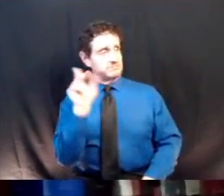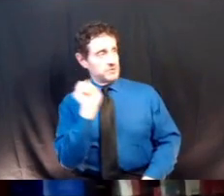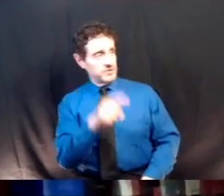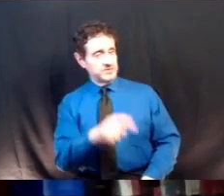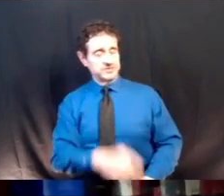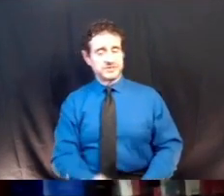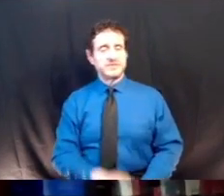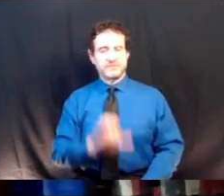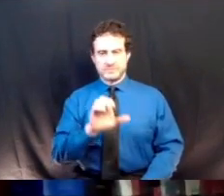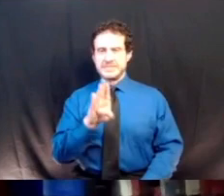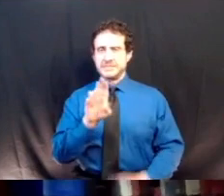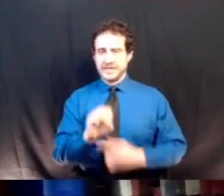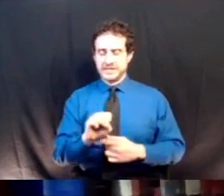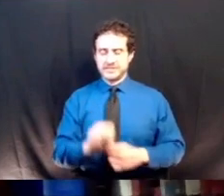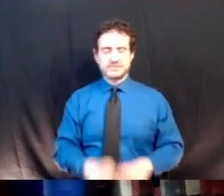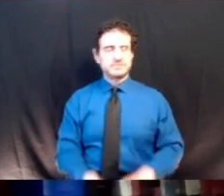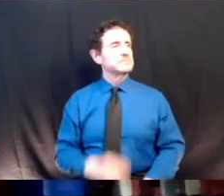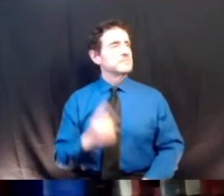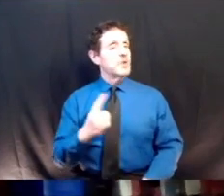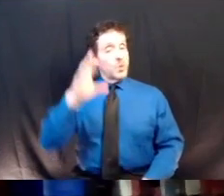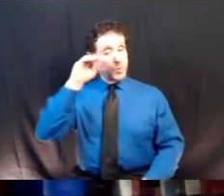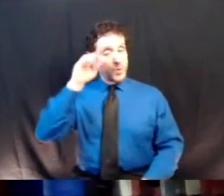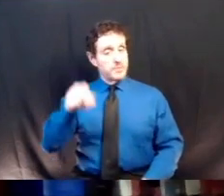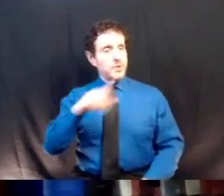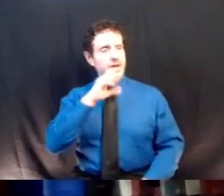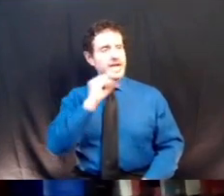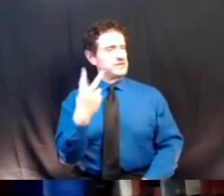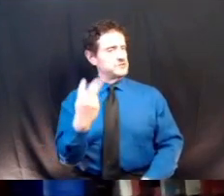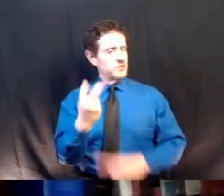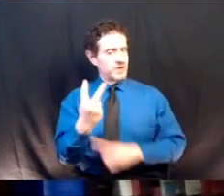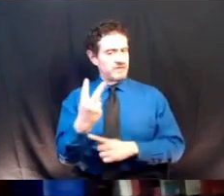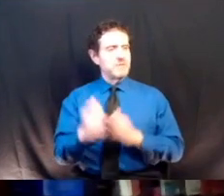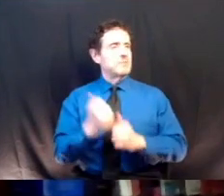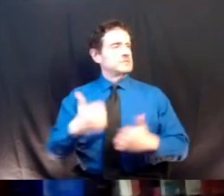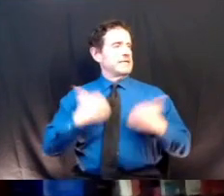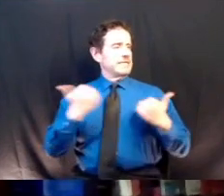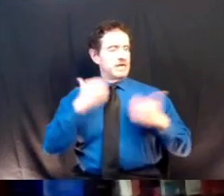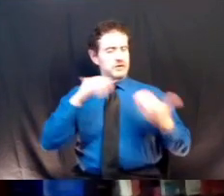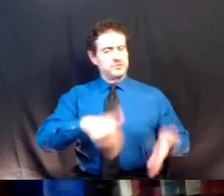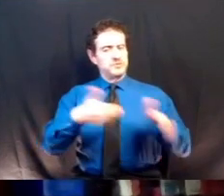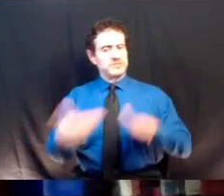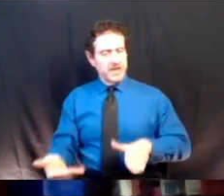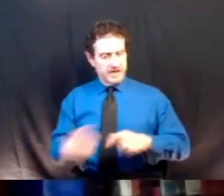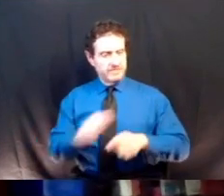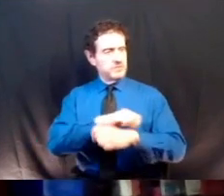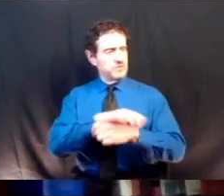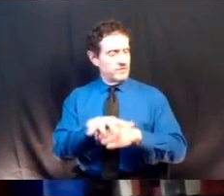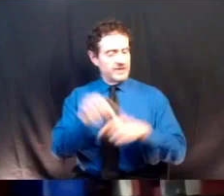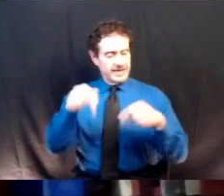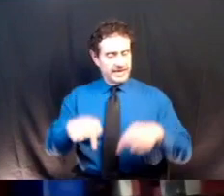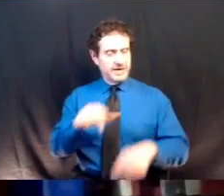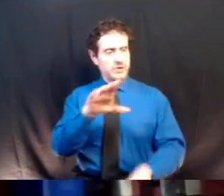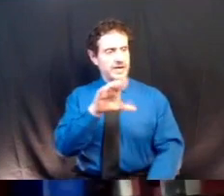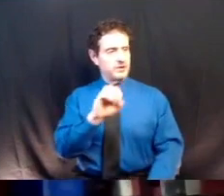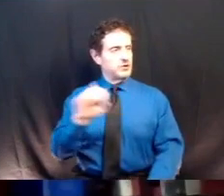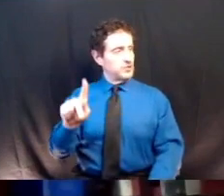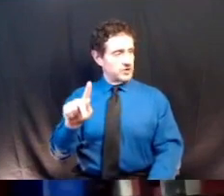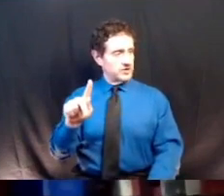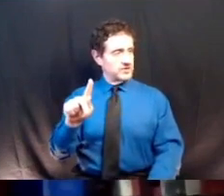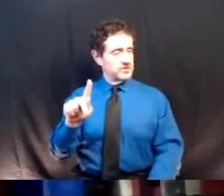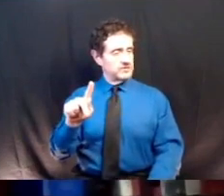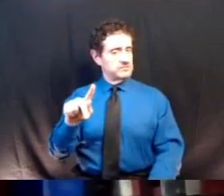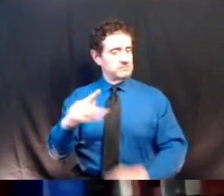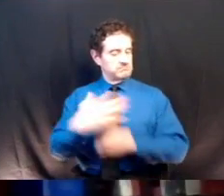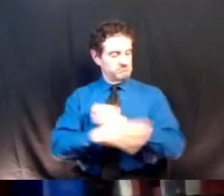A 12-year-old Chicago boy is the youngest to die from COVID in Cook County. He did have underlying conditions.